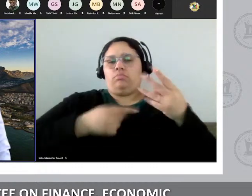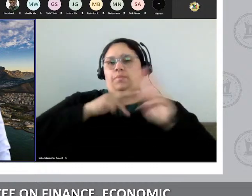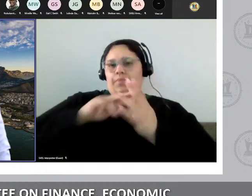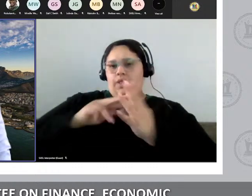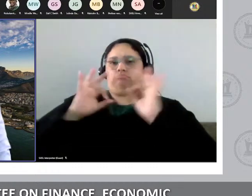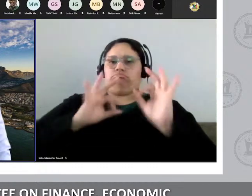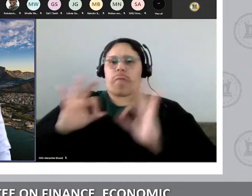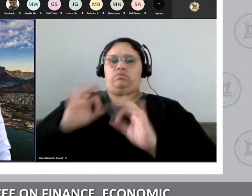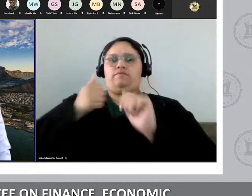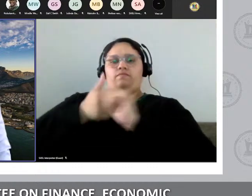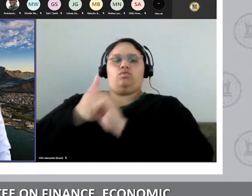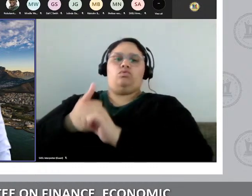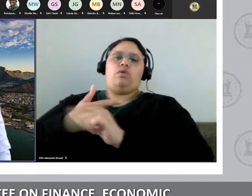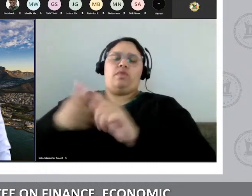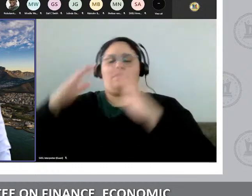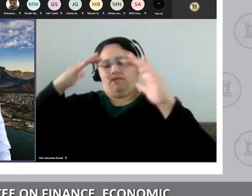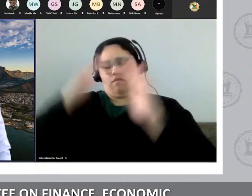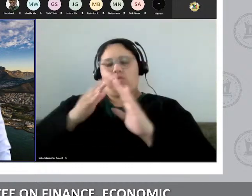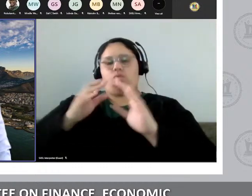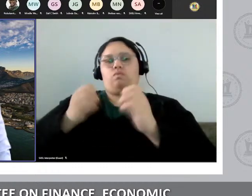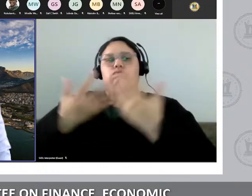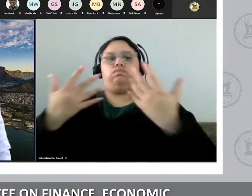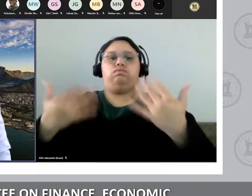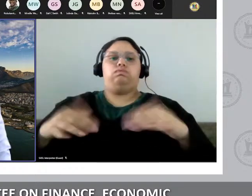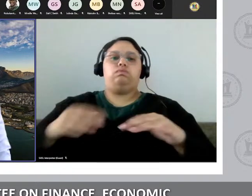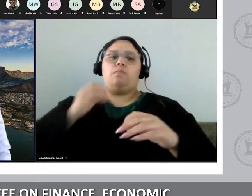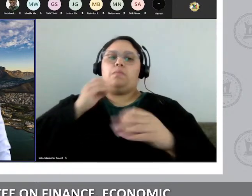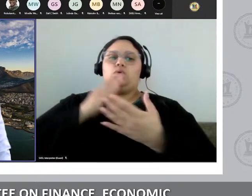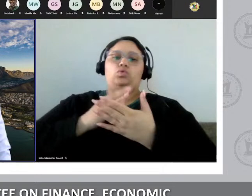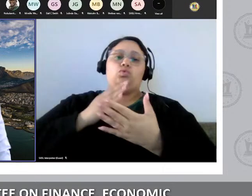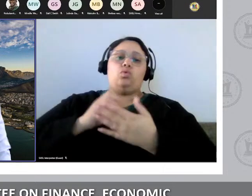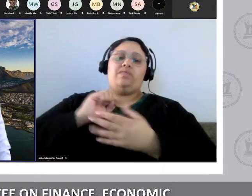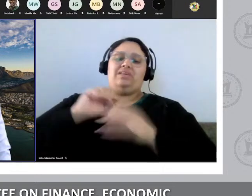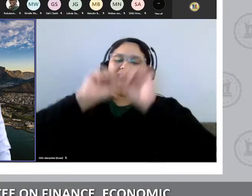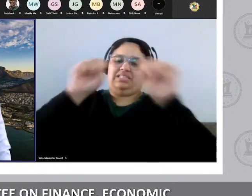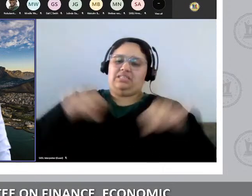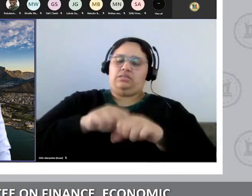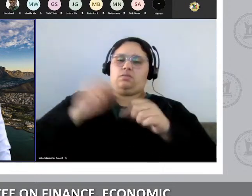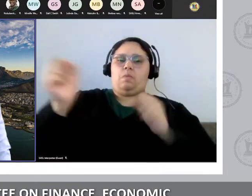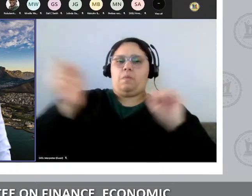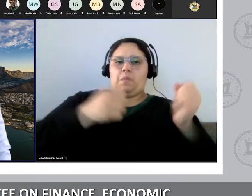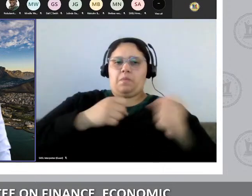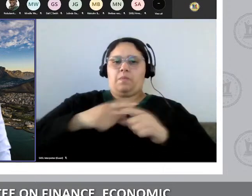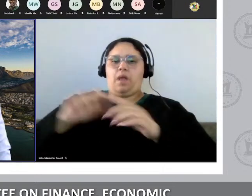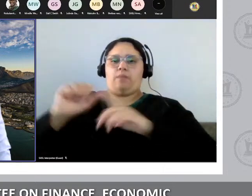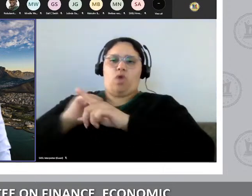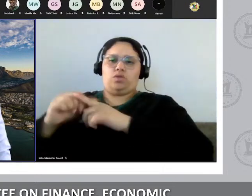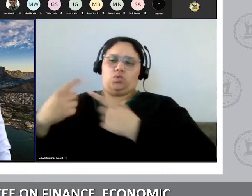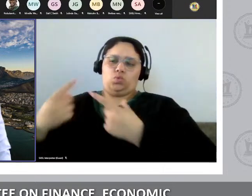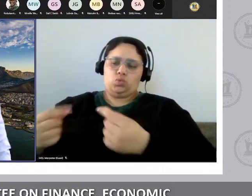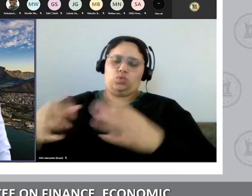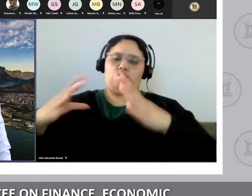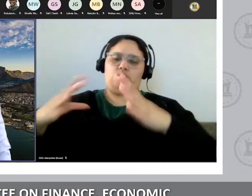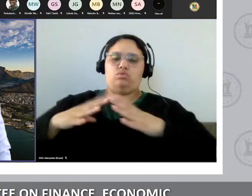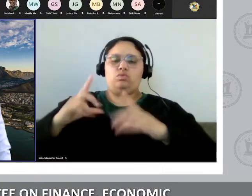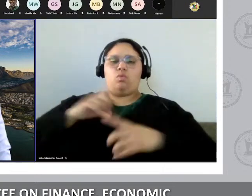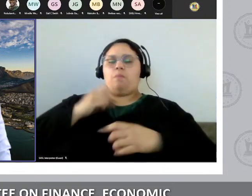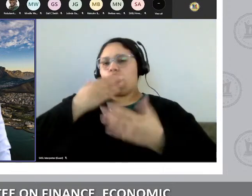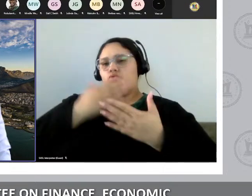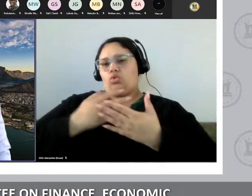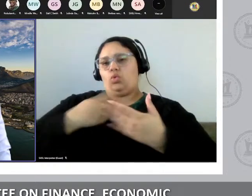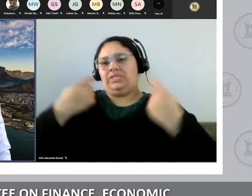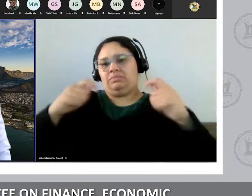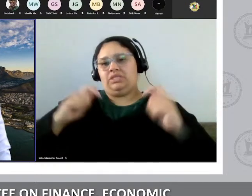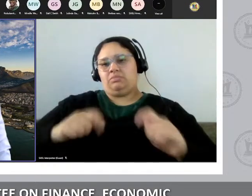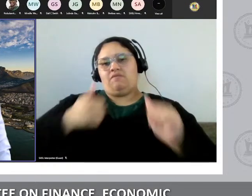really focused, incredible in putting in systems and practices that make sure that that we spend according